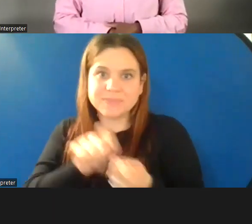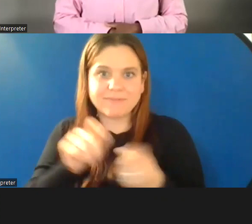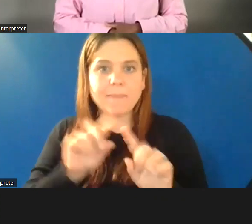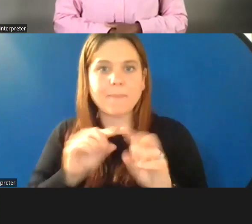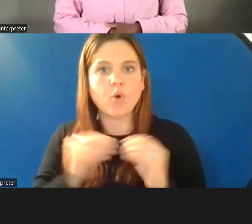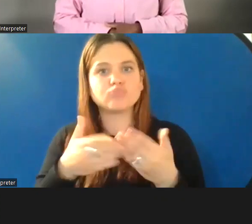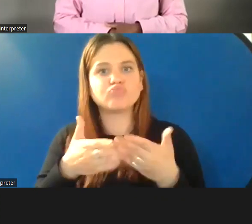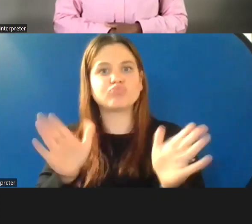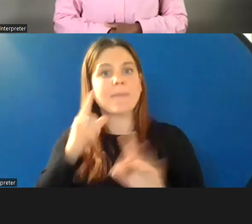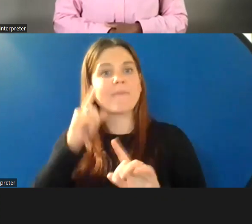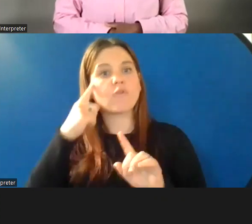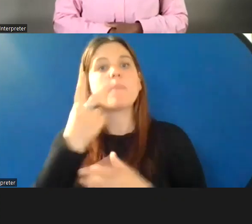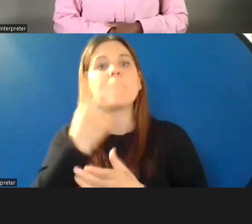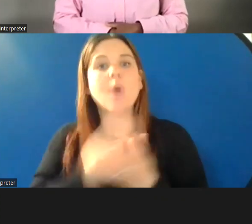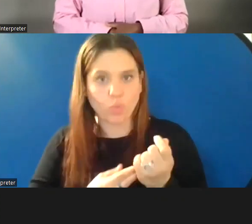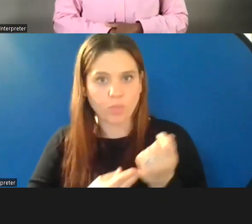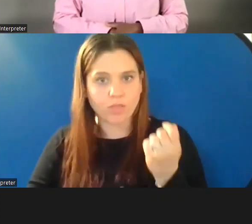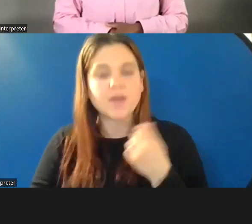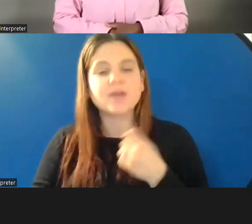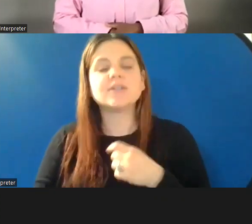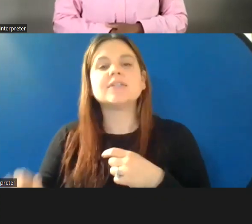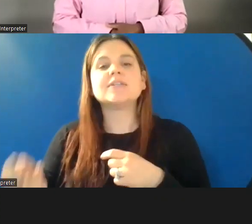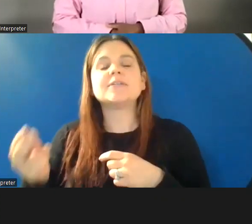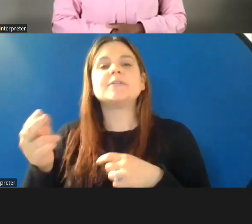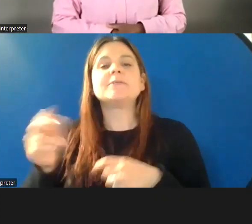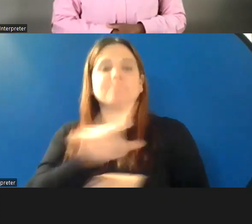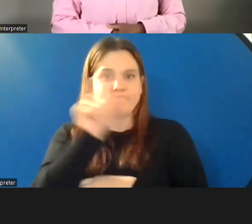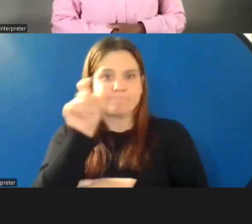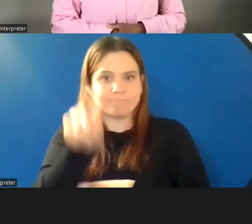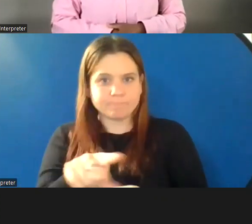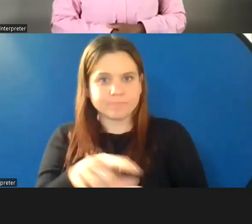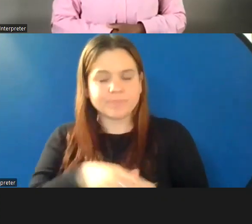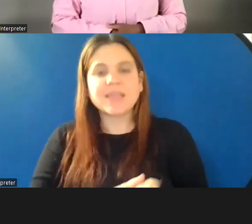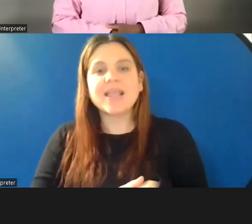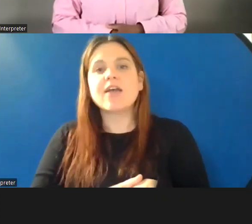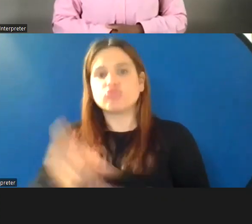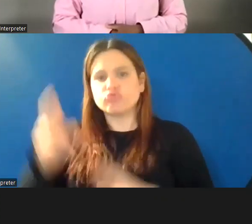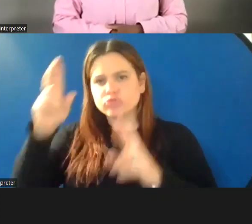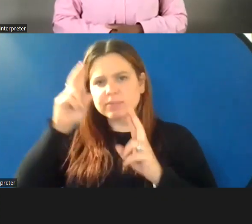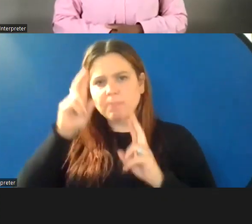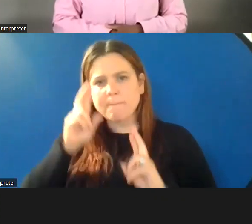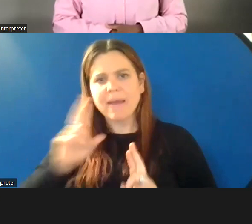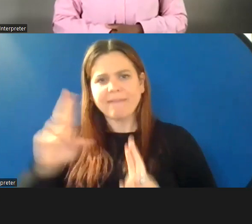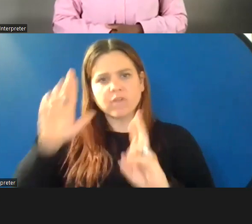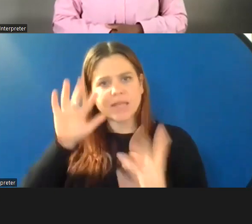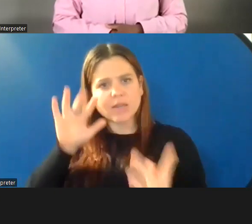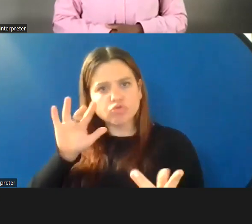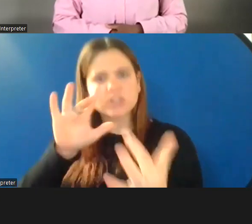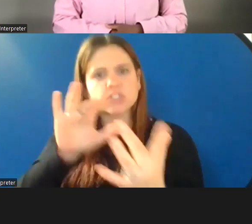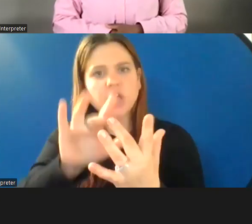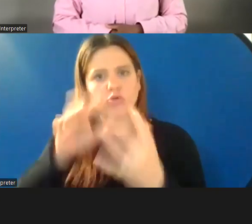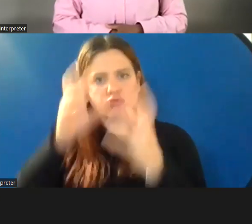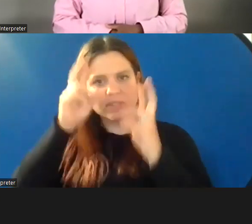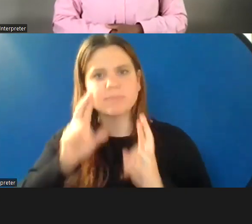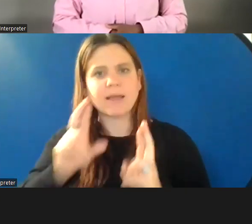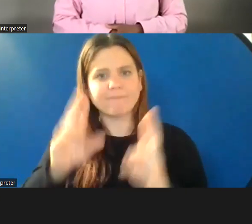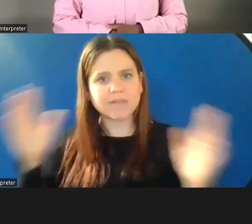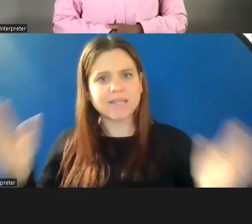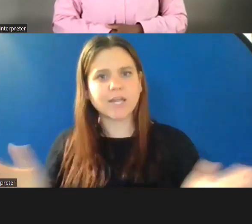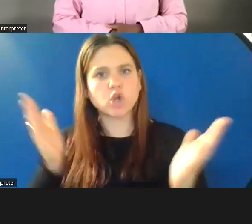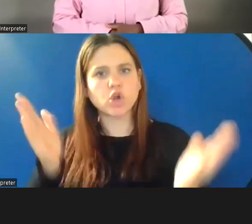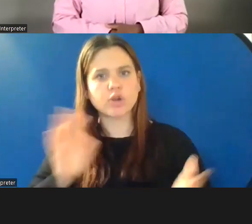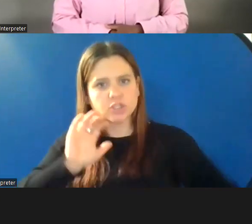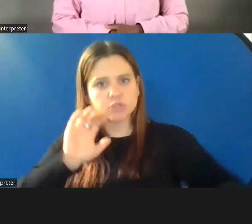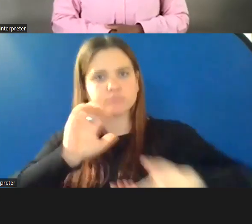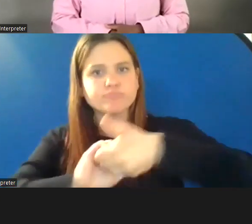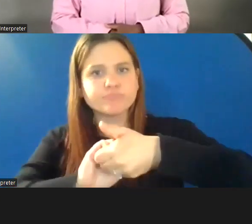are some best practices on how to respectfully reach out and encourage or facilitate collaboration with tribal